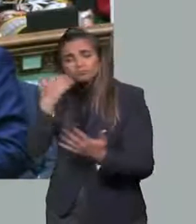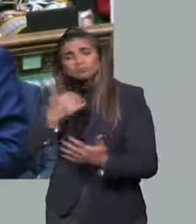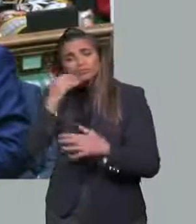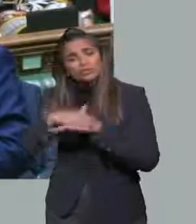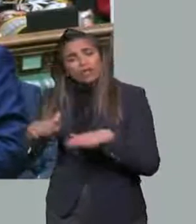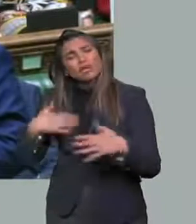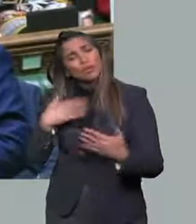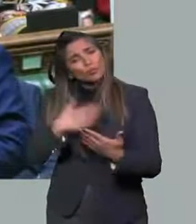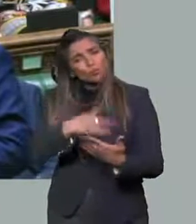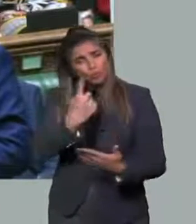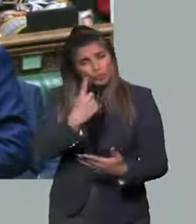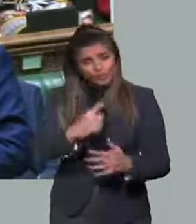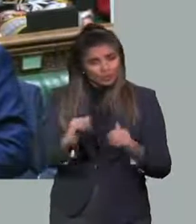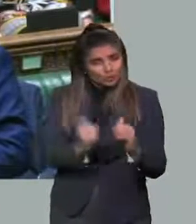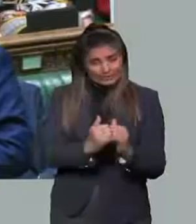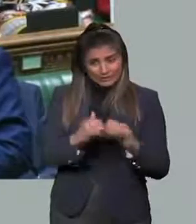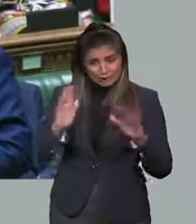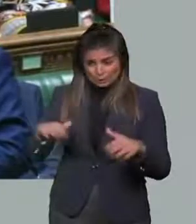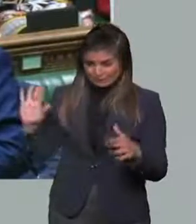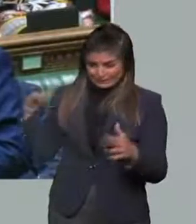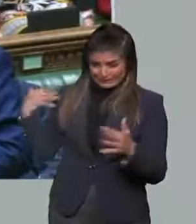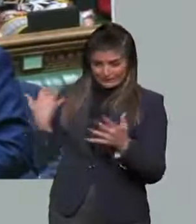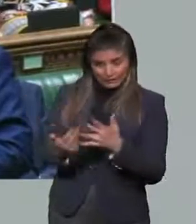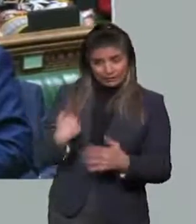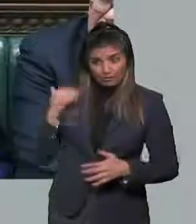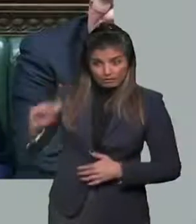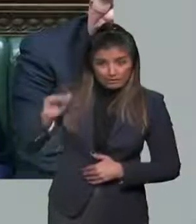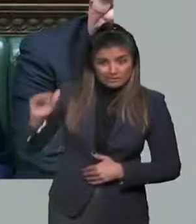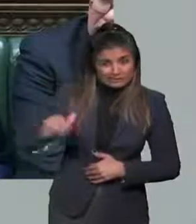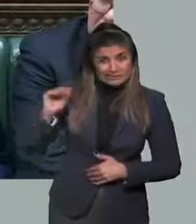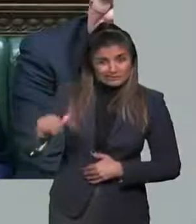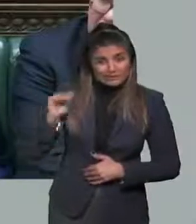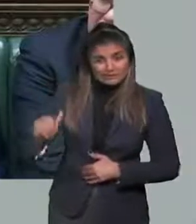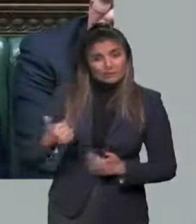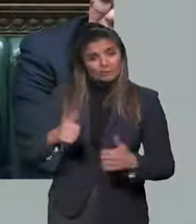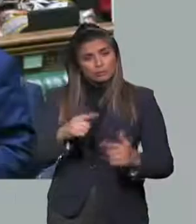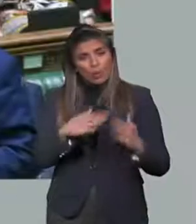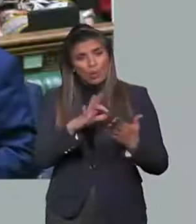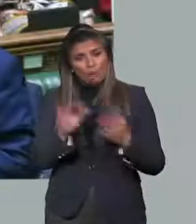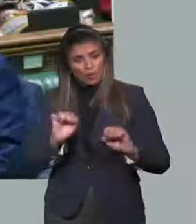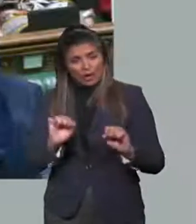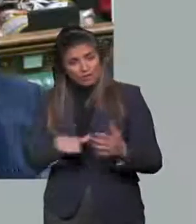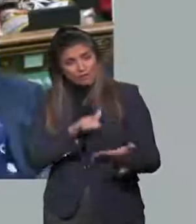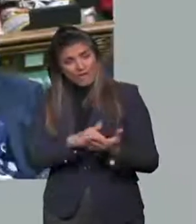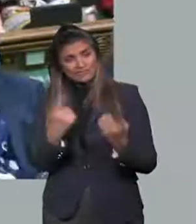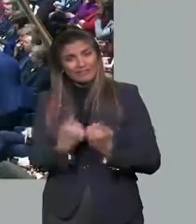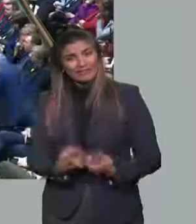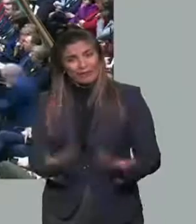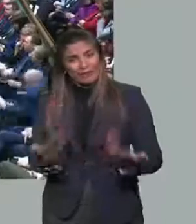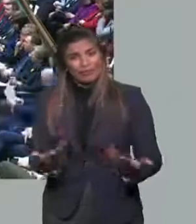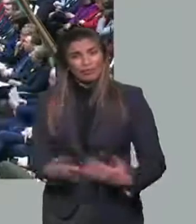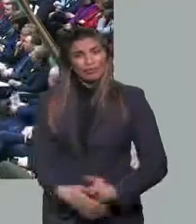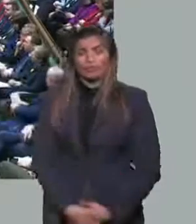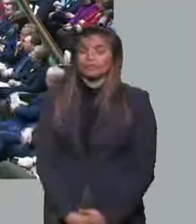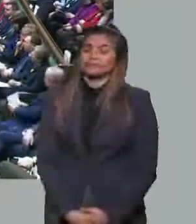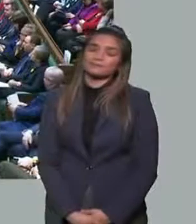Prime Minister agrees it shouldn't have taken this level of intervention and pressure for the Home Office to do the right thing by these children.